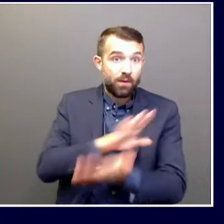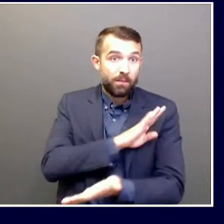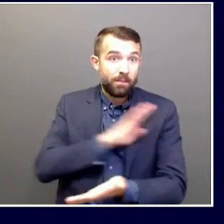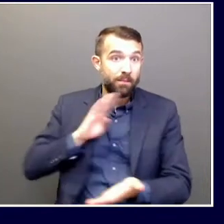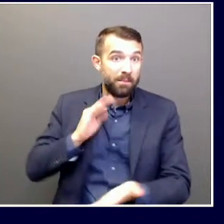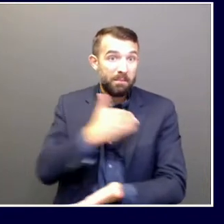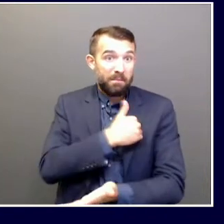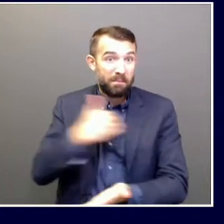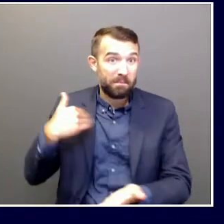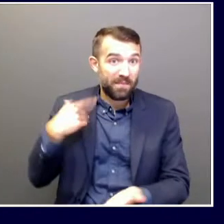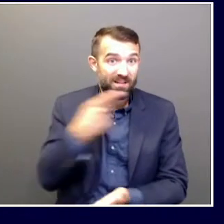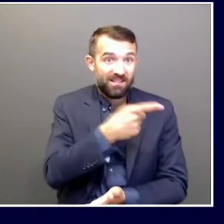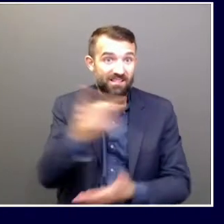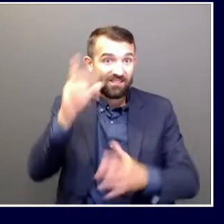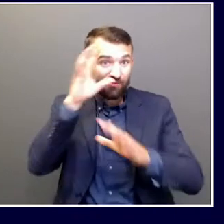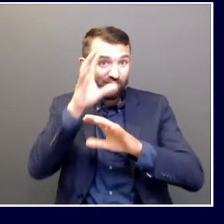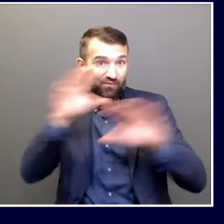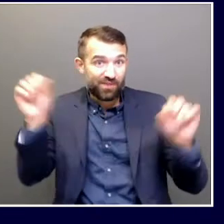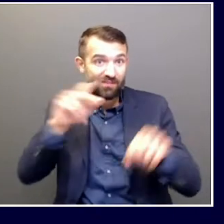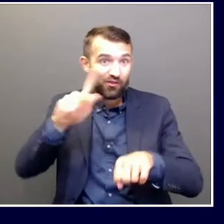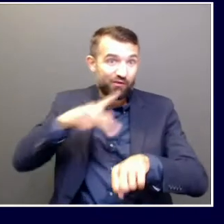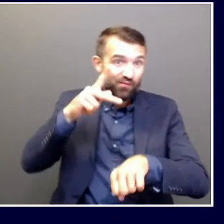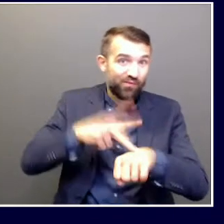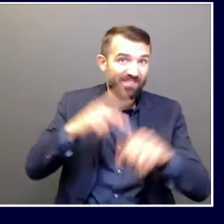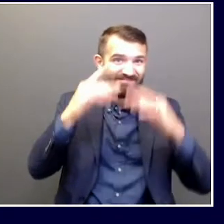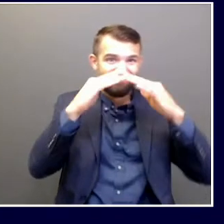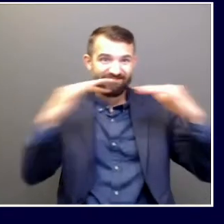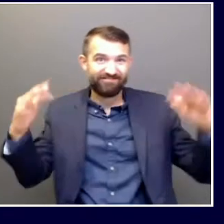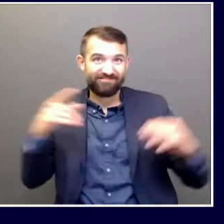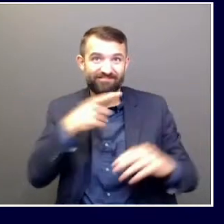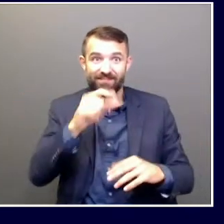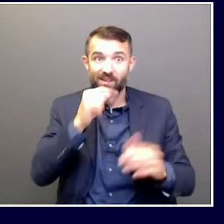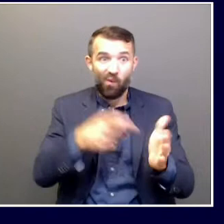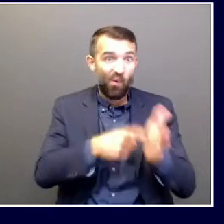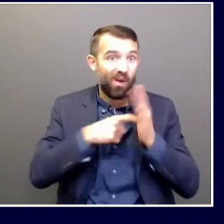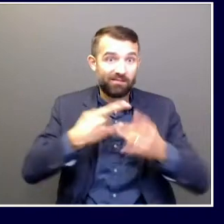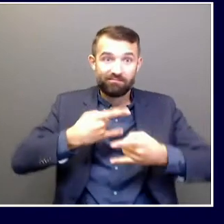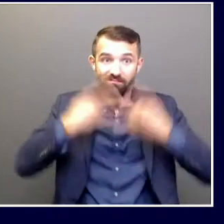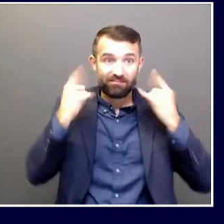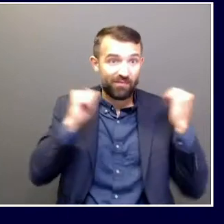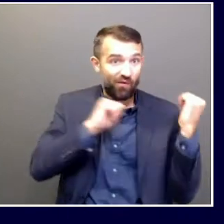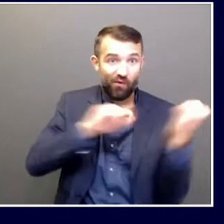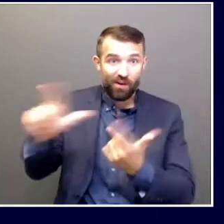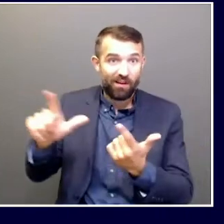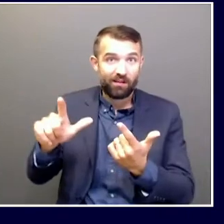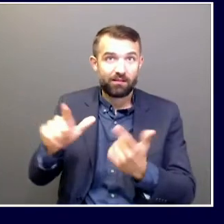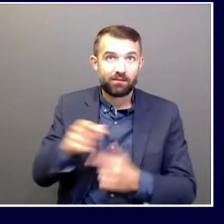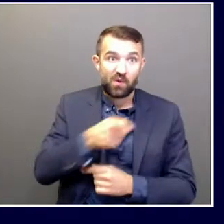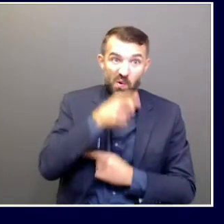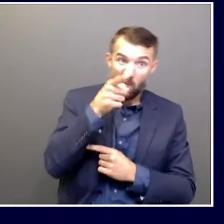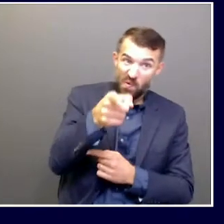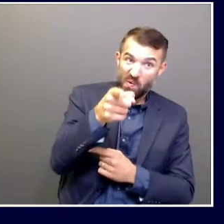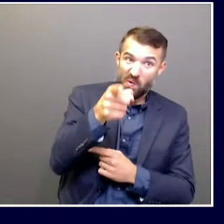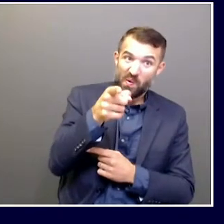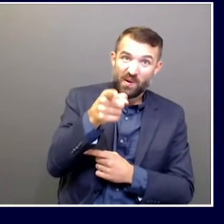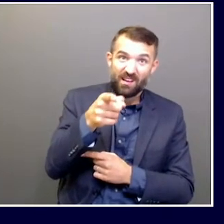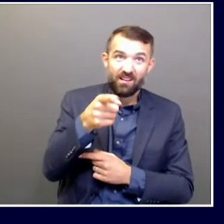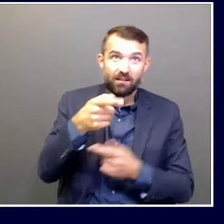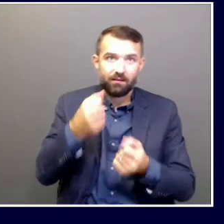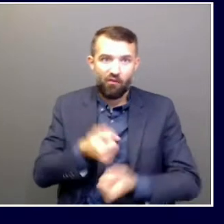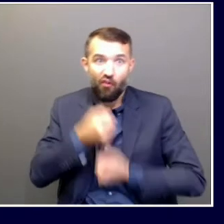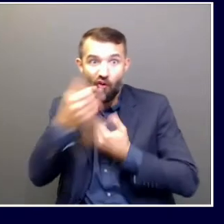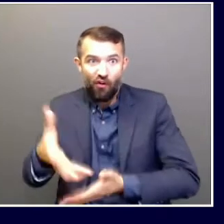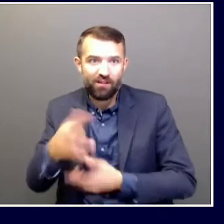that's not requiring universal masking, you're endangering the children, the staff, the teachers, and everyone who enters that